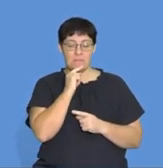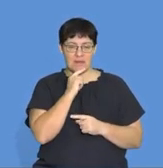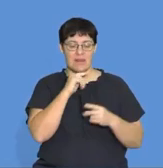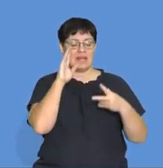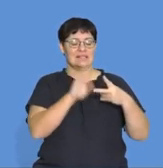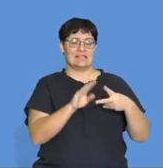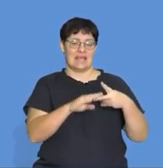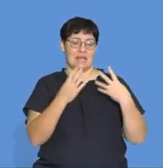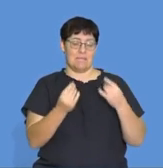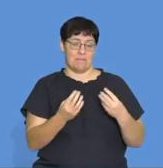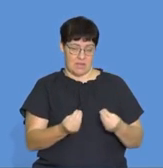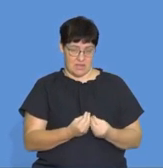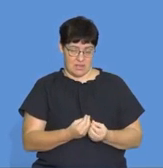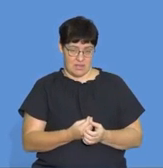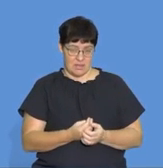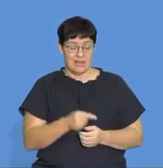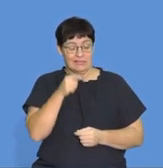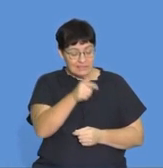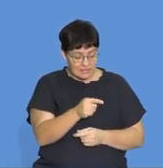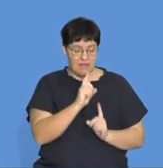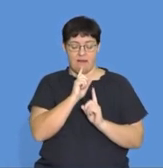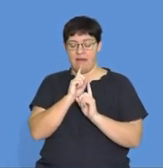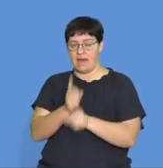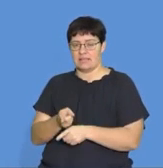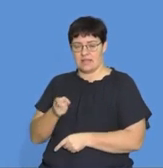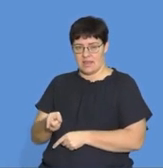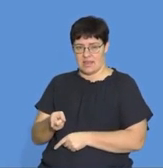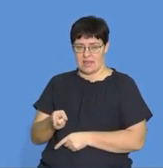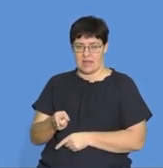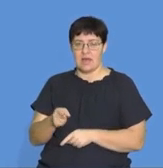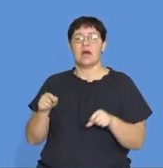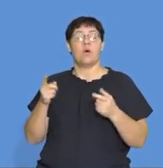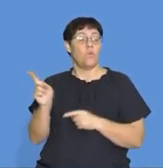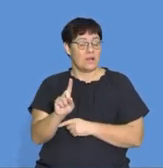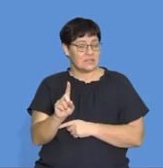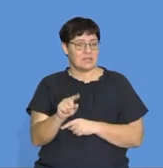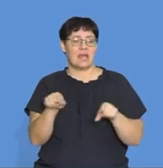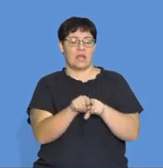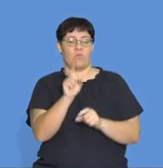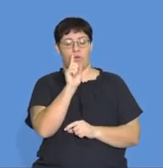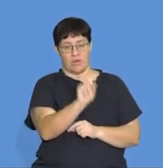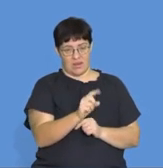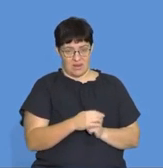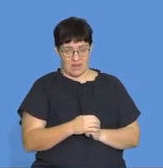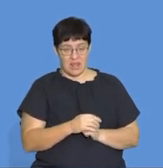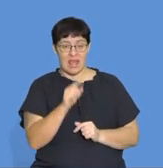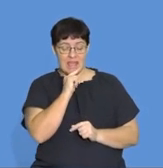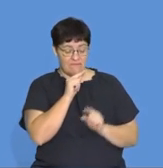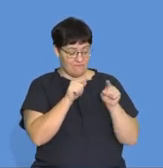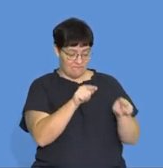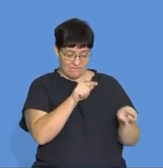number that gives the answer to be equal to 1 when these two numbers are